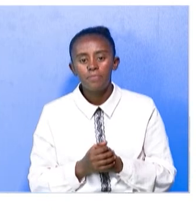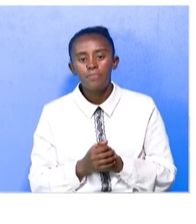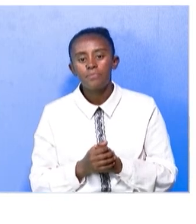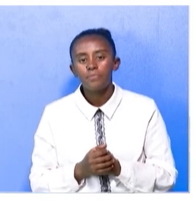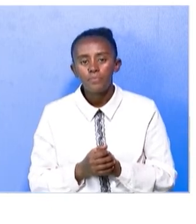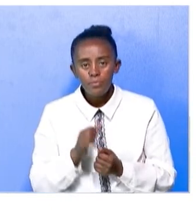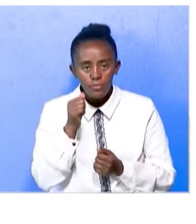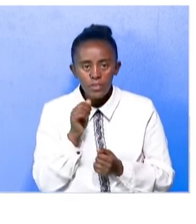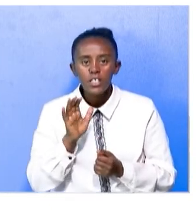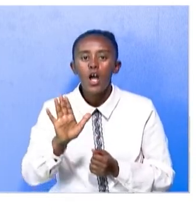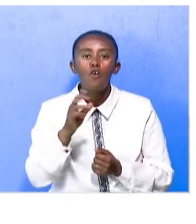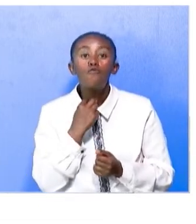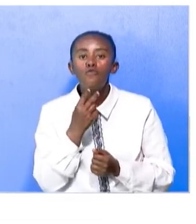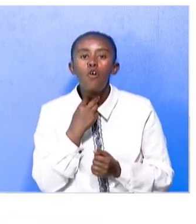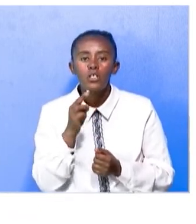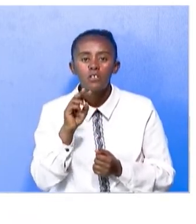her voice,